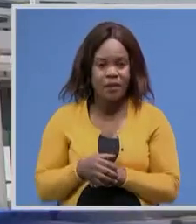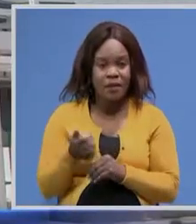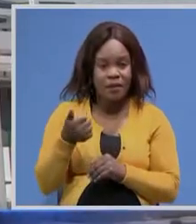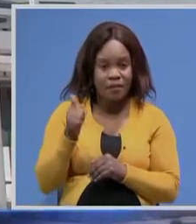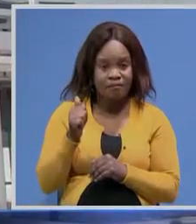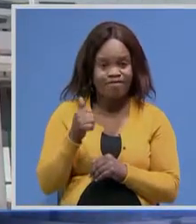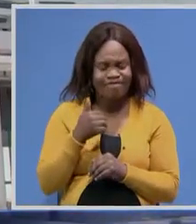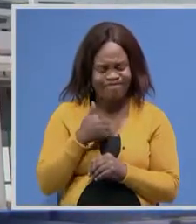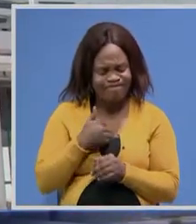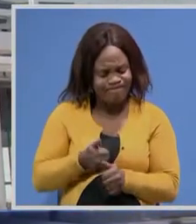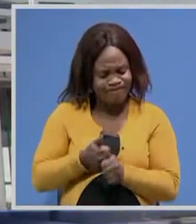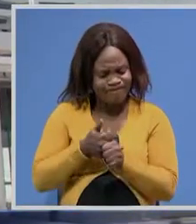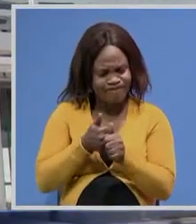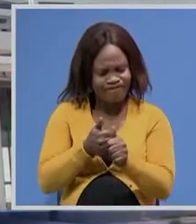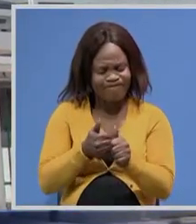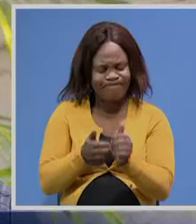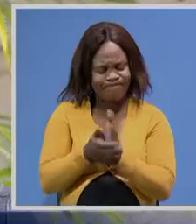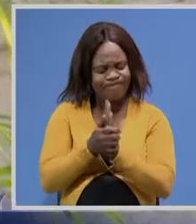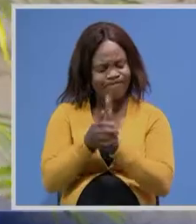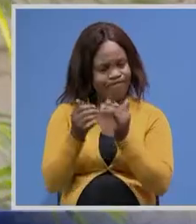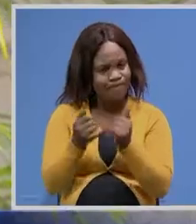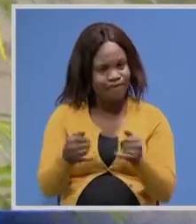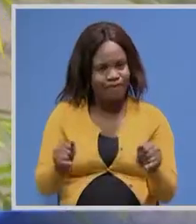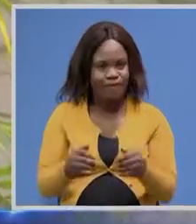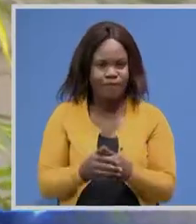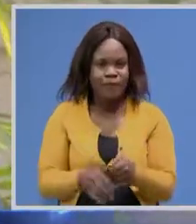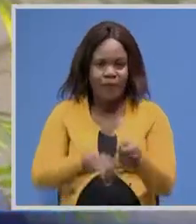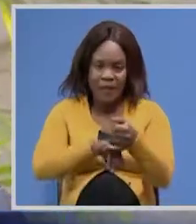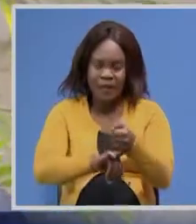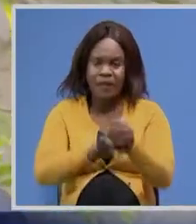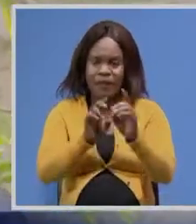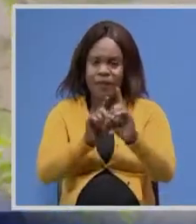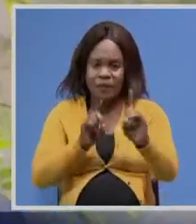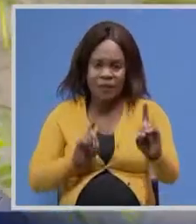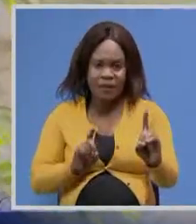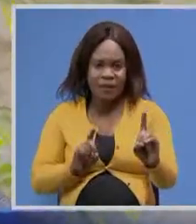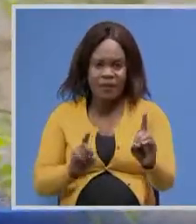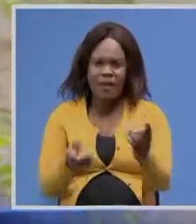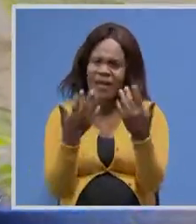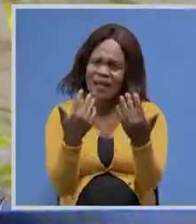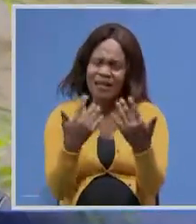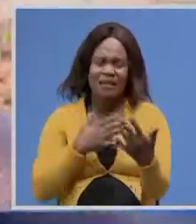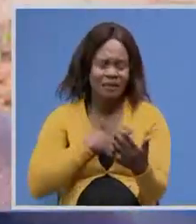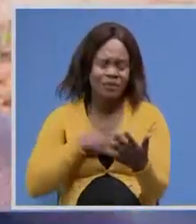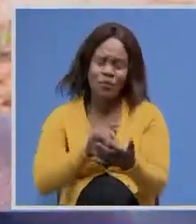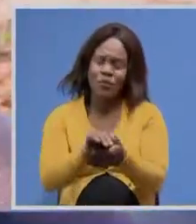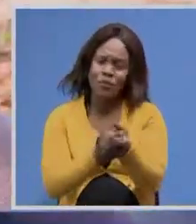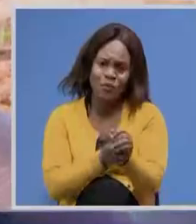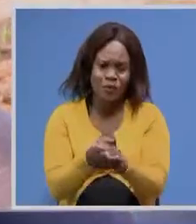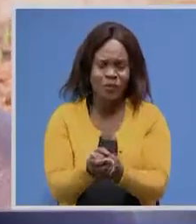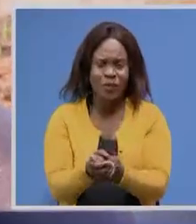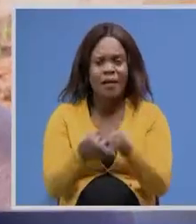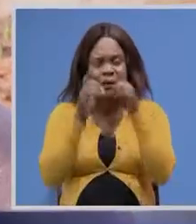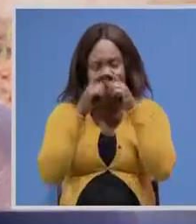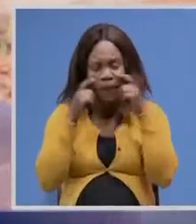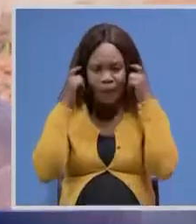appealed for adherence to COVID-19 health guidelines. Social distance. Can you wash your hands? Can you wear a mask? If